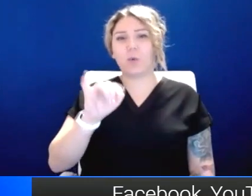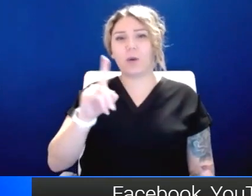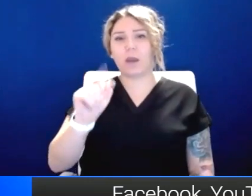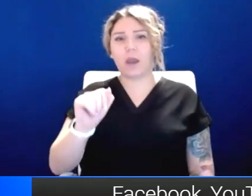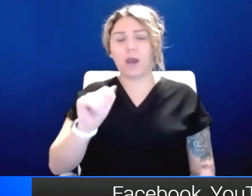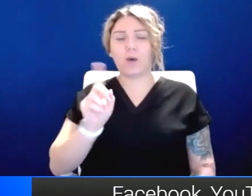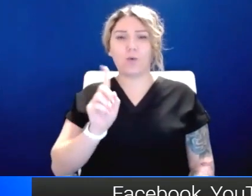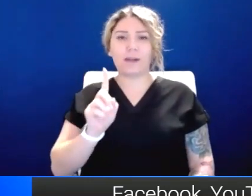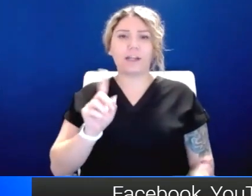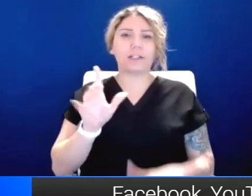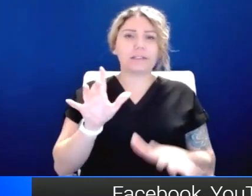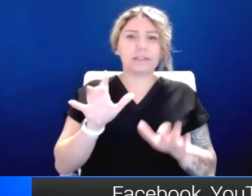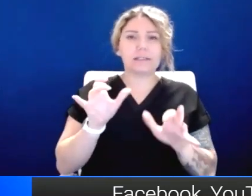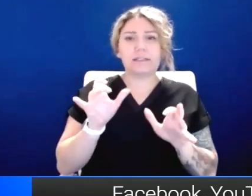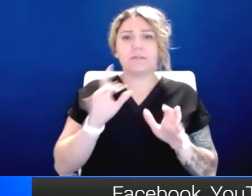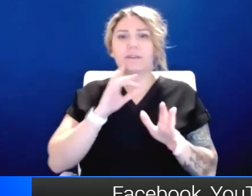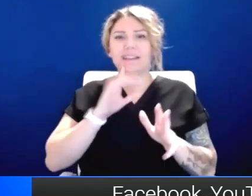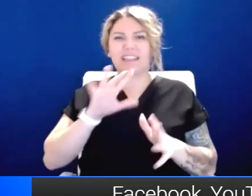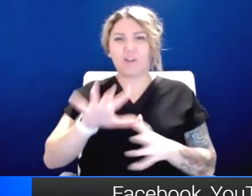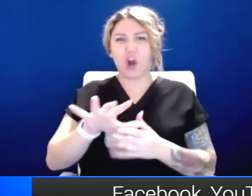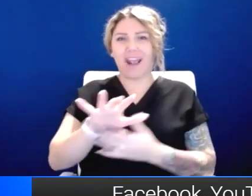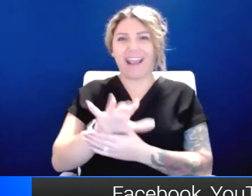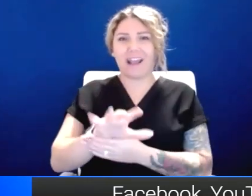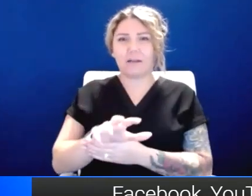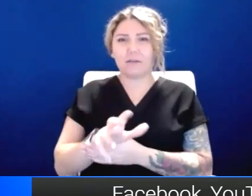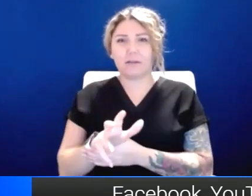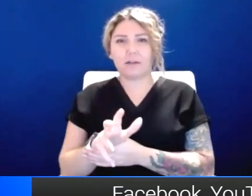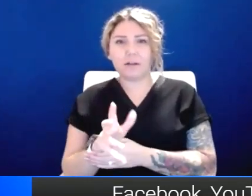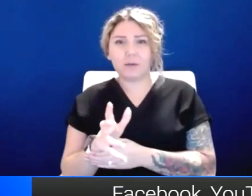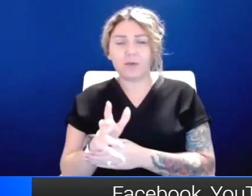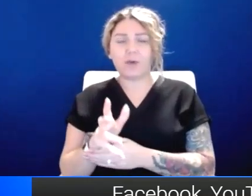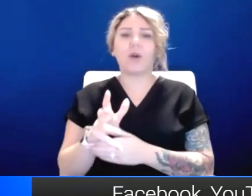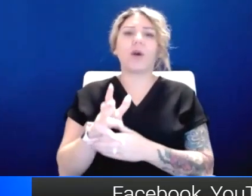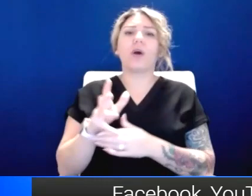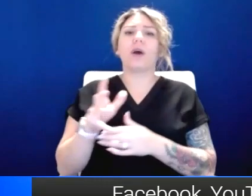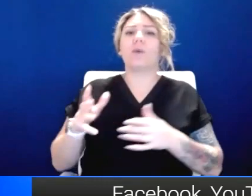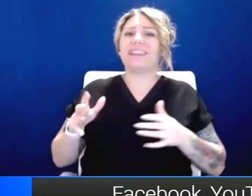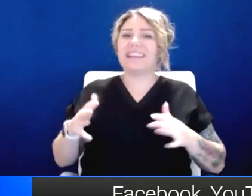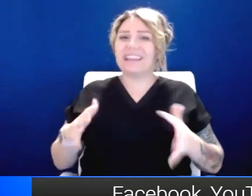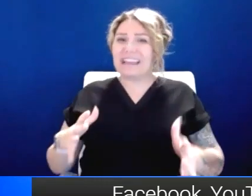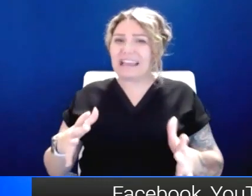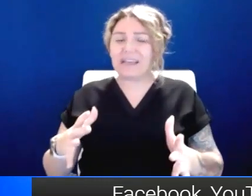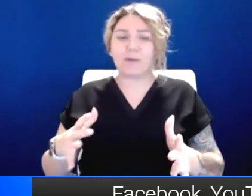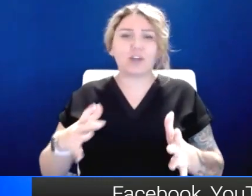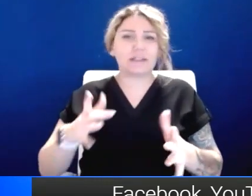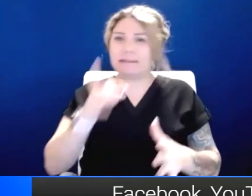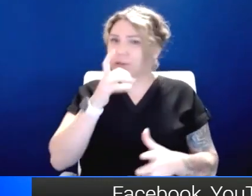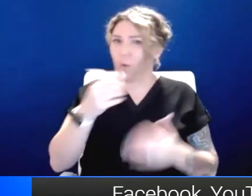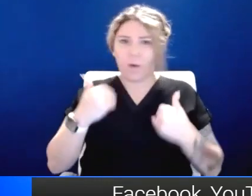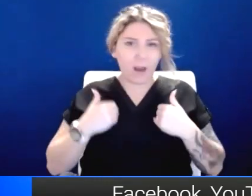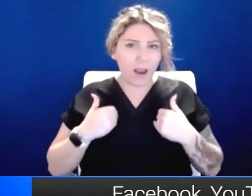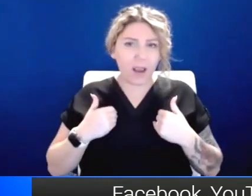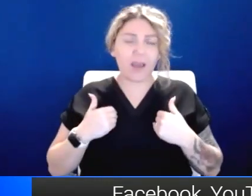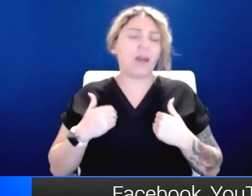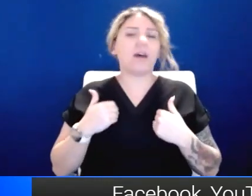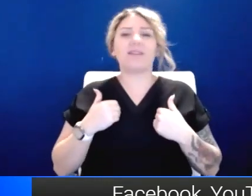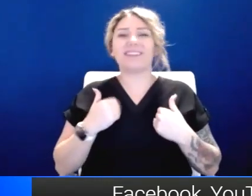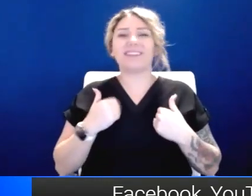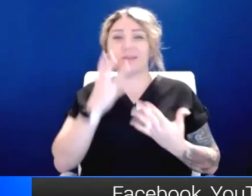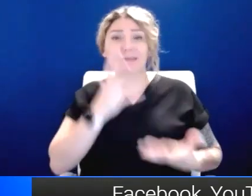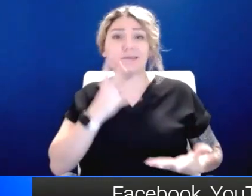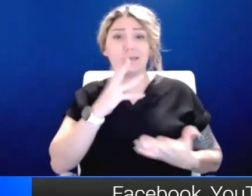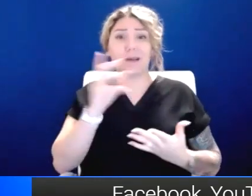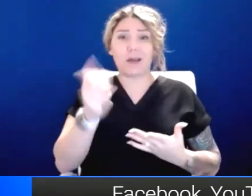and turning of their hand. Instead of tremors, they often have myoclonus. And the unfortunate part about these other